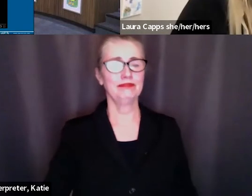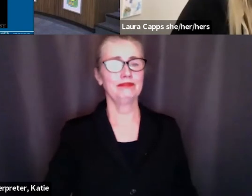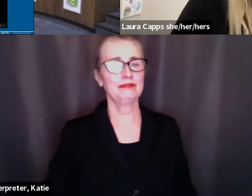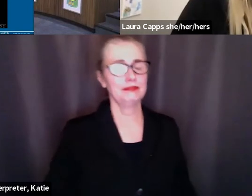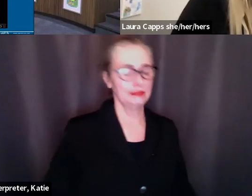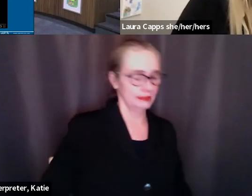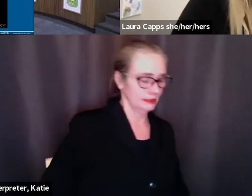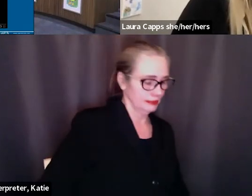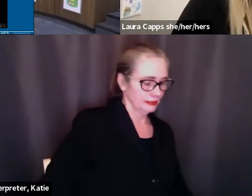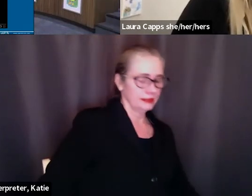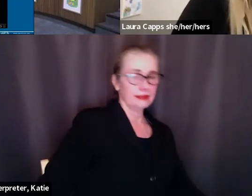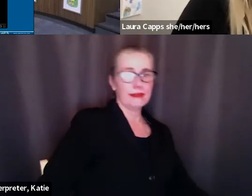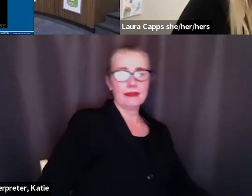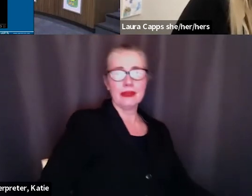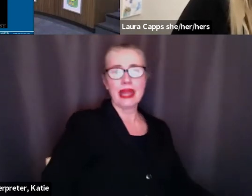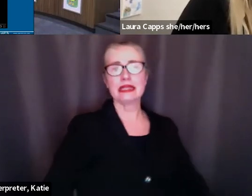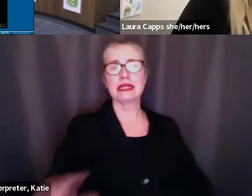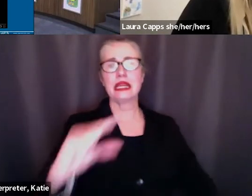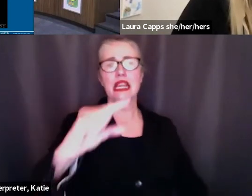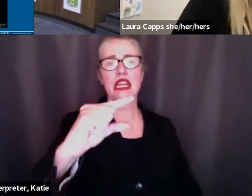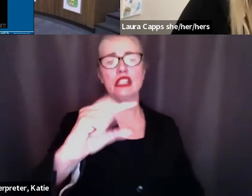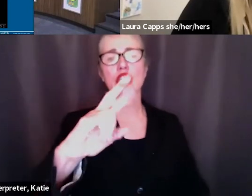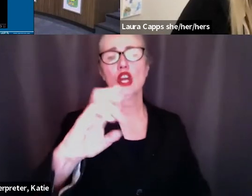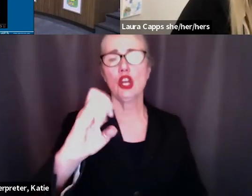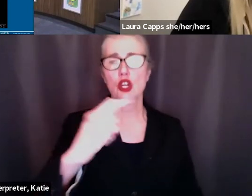thank you next speaker is greg hamill